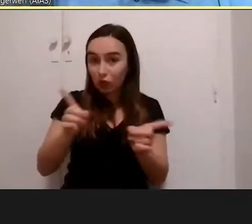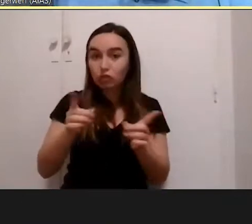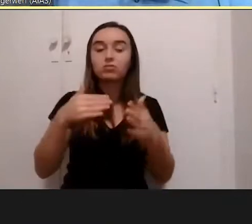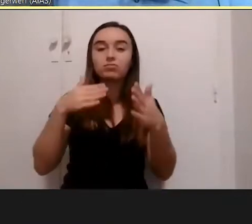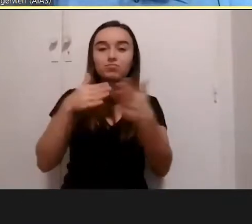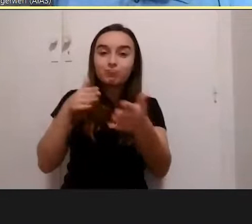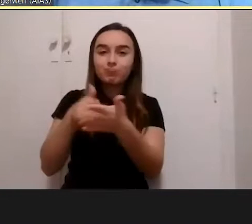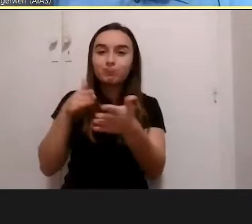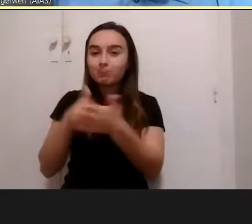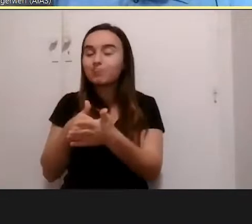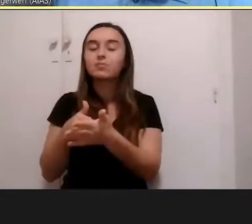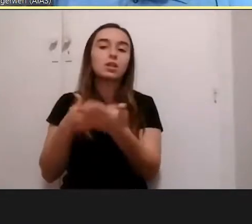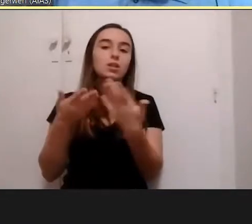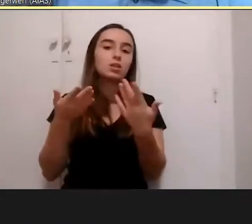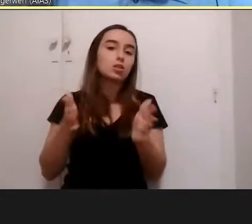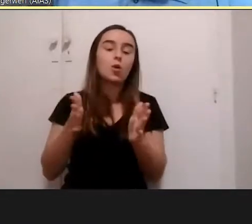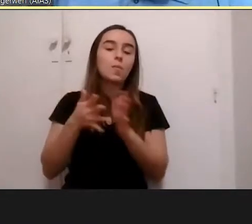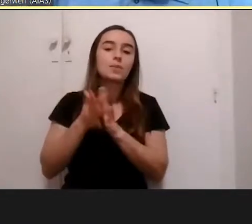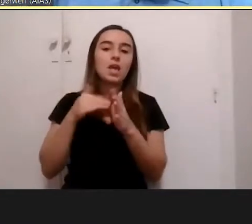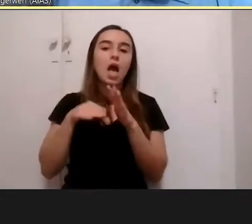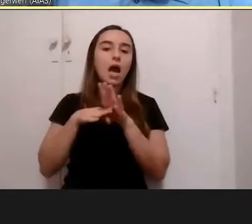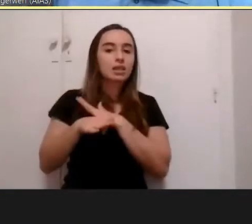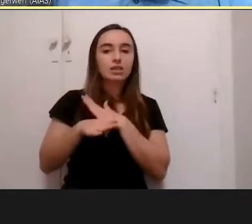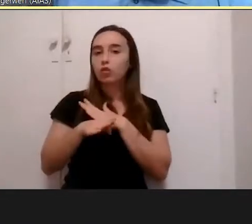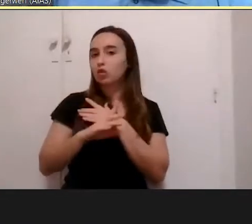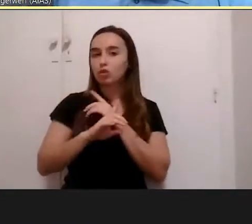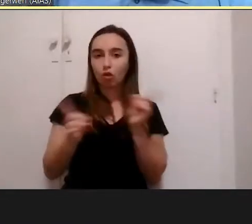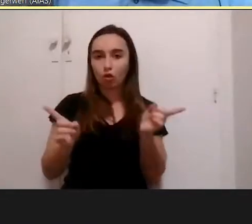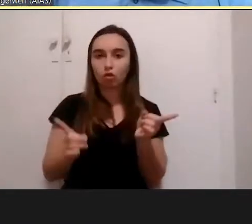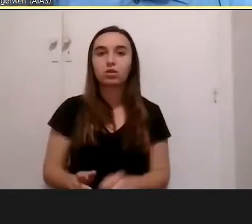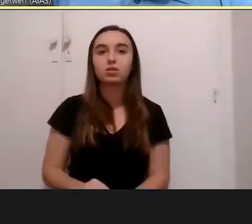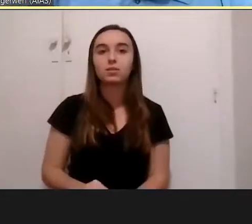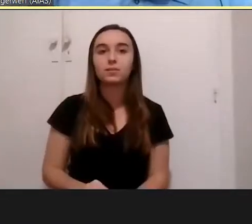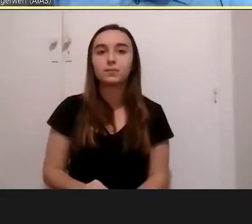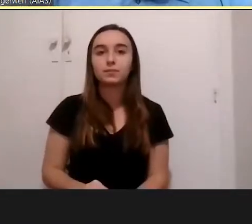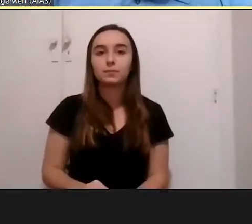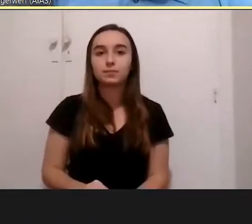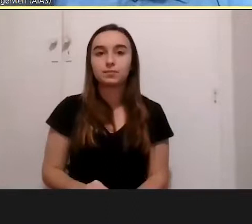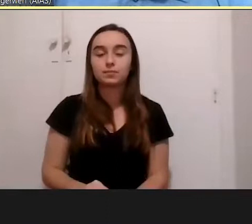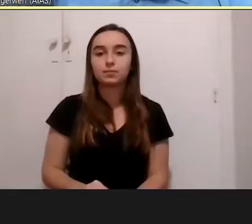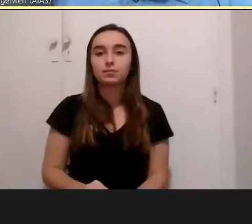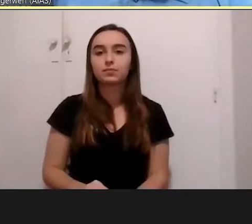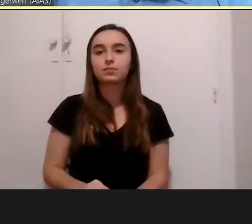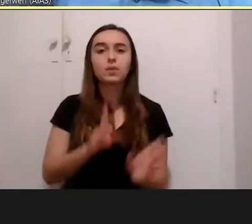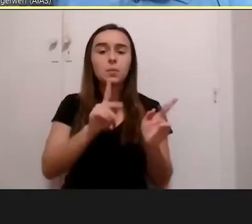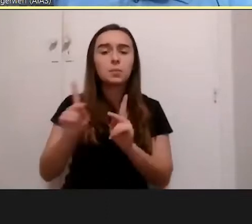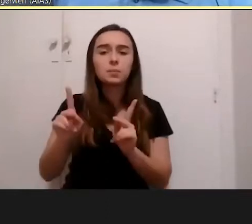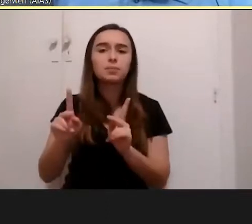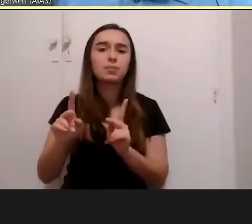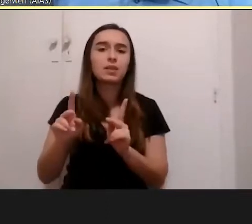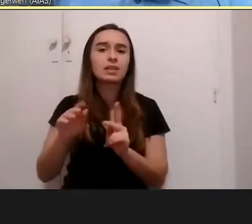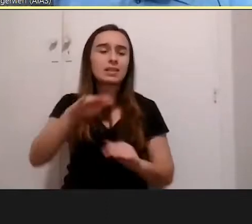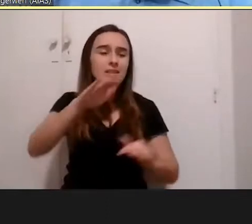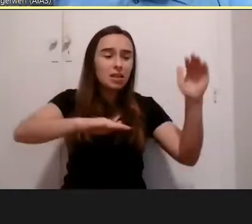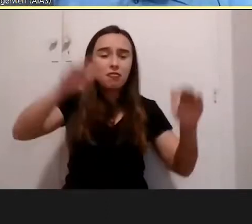for a service to be truly inclusive, everyone, irrespective of differences or diversity, should be able to experience that